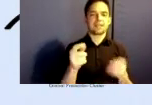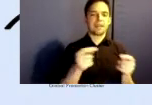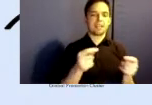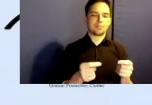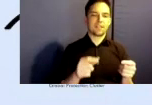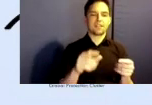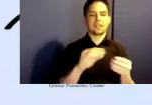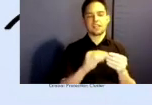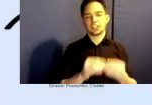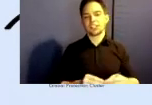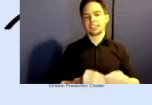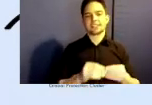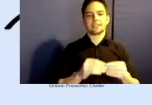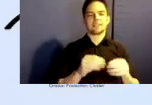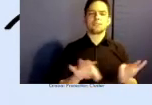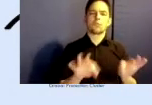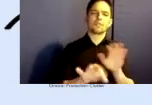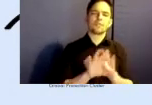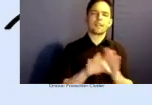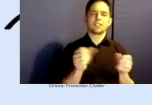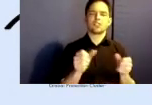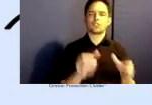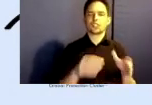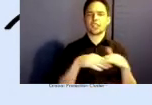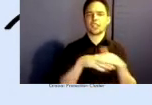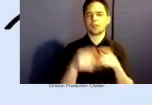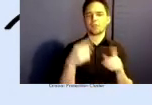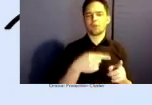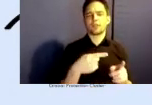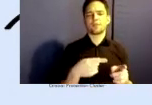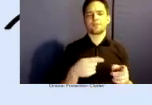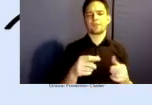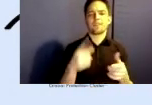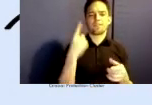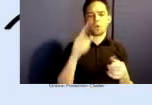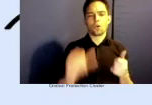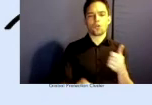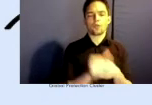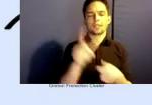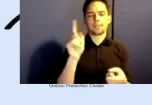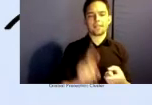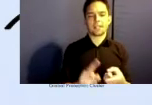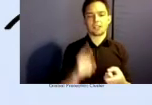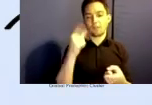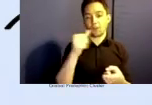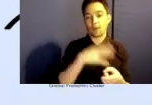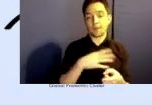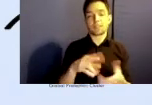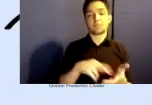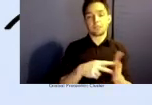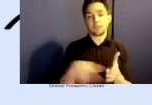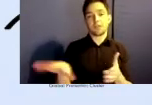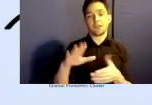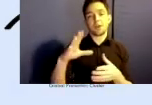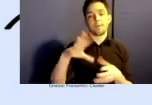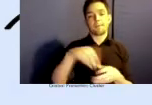find strategic entry points for advocating for GBV risk mitigation and for women's meaningful participation